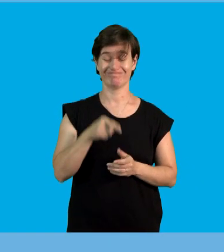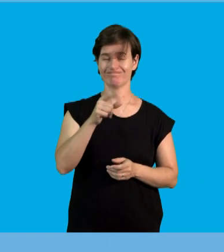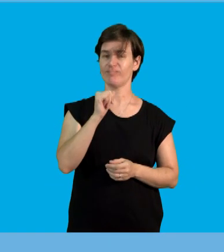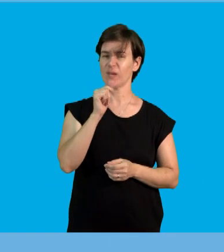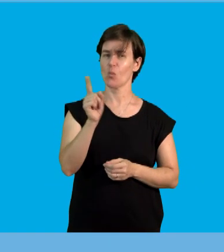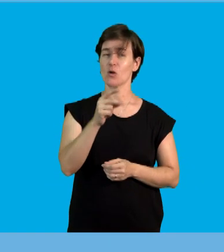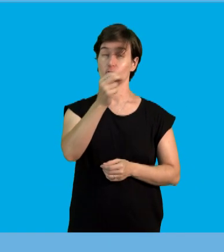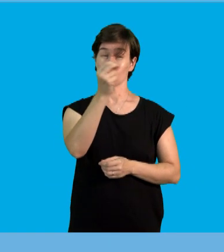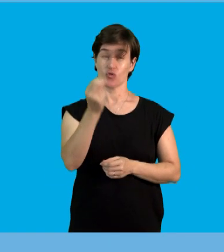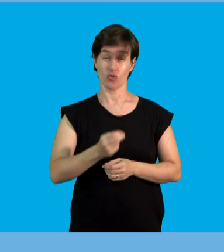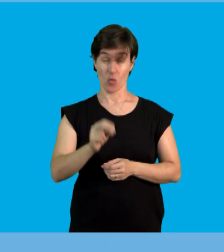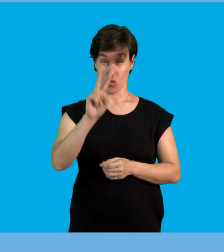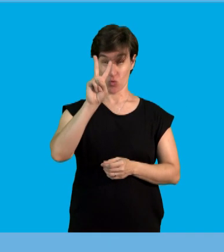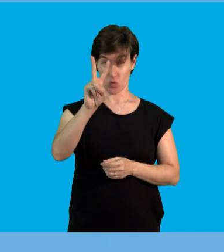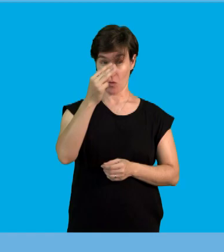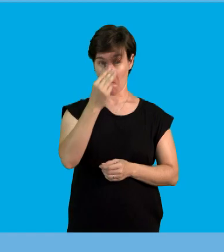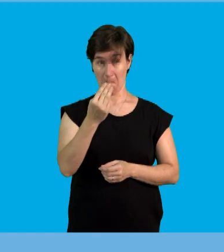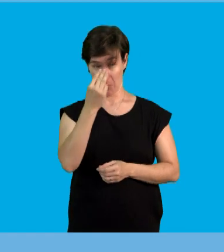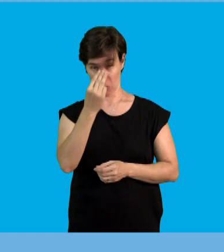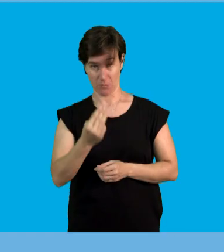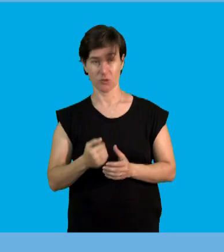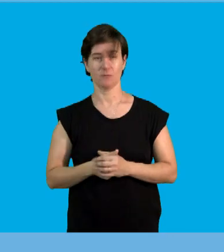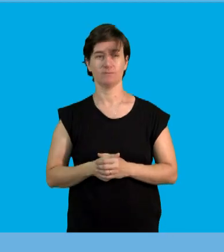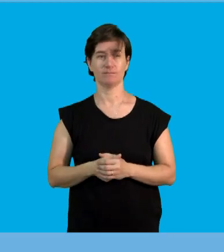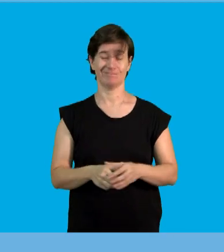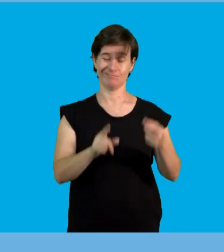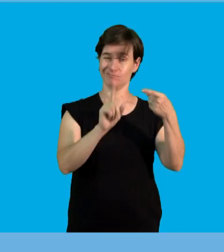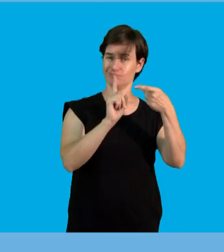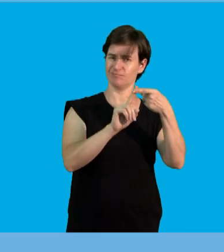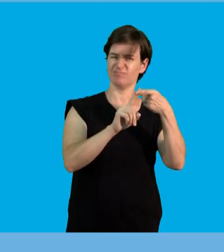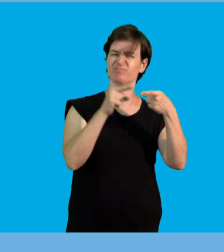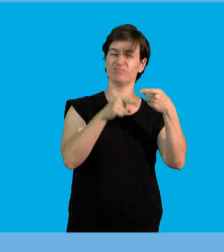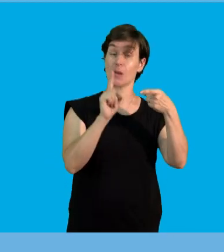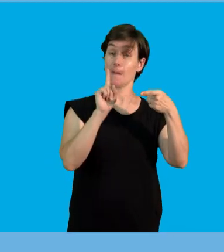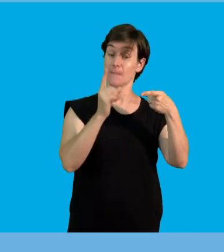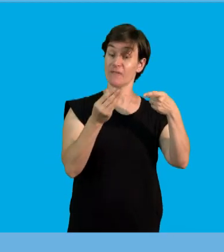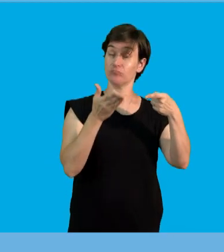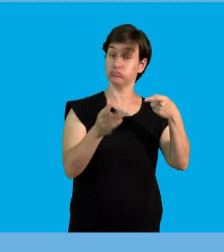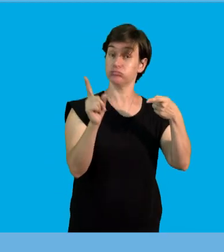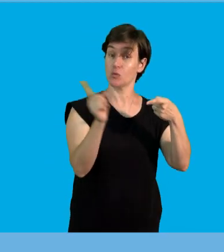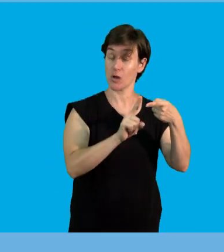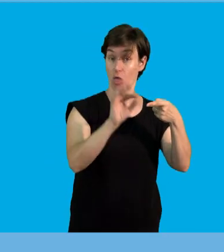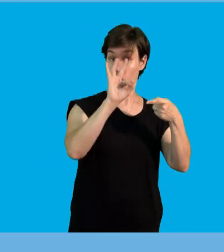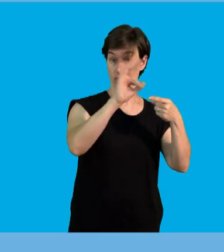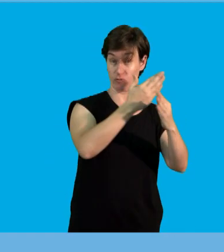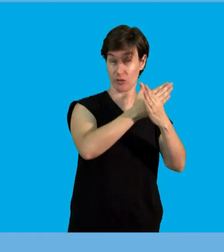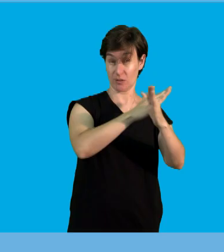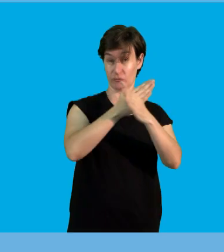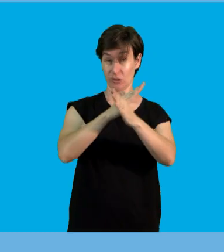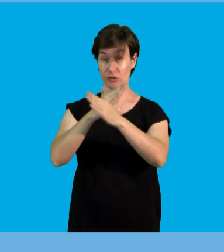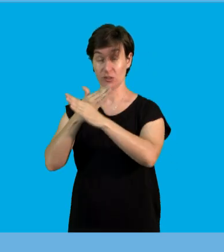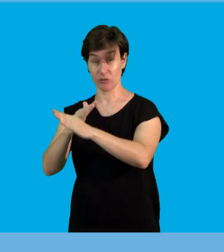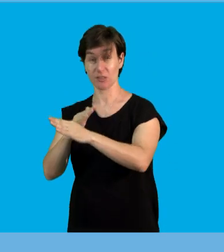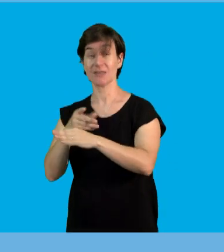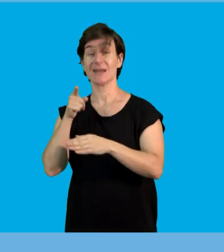diagrams that has resistors that are connected in parallel. Diagram one must have three